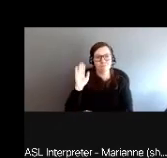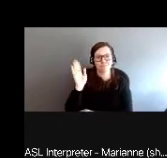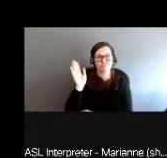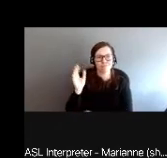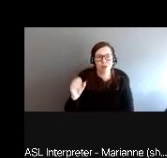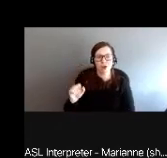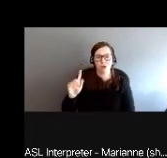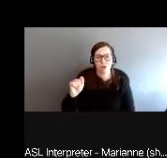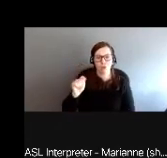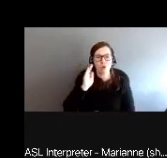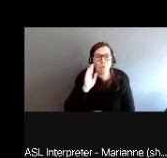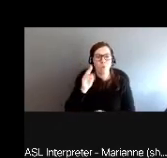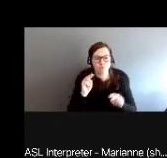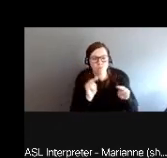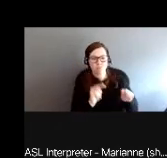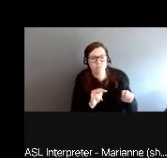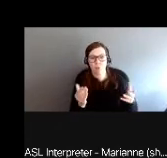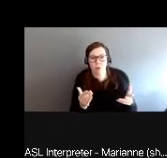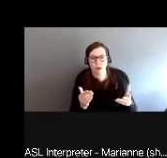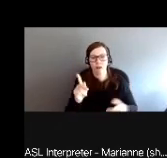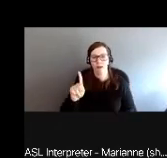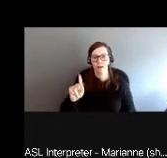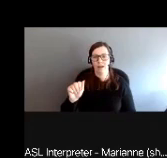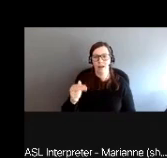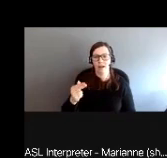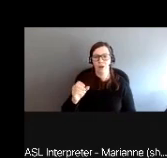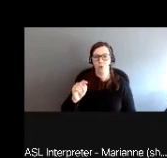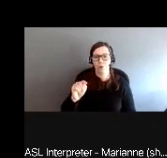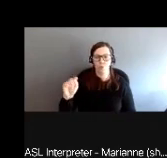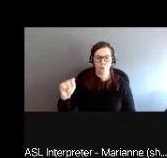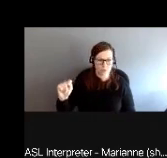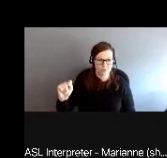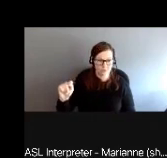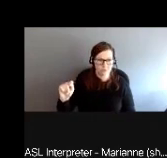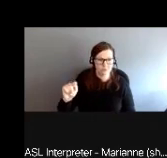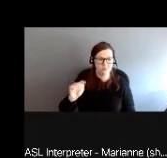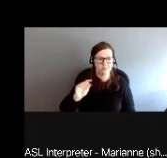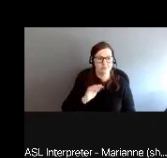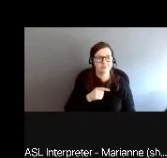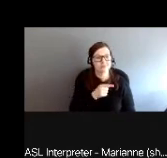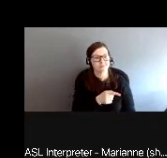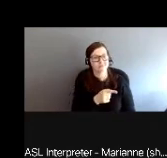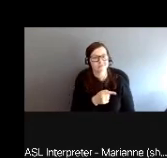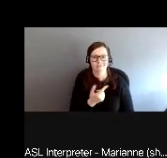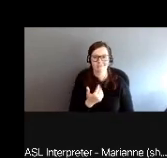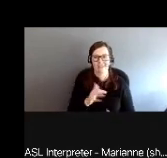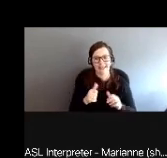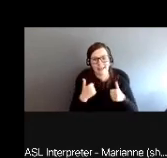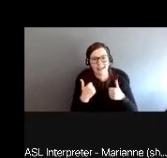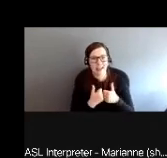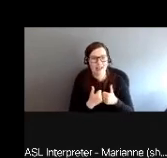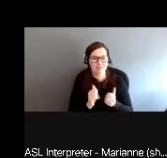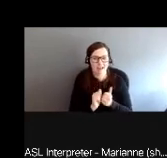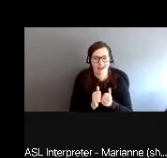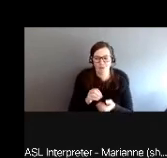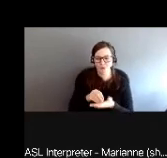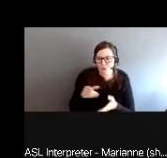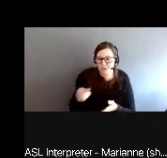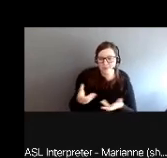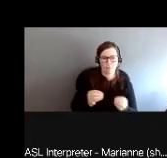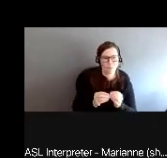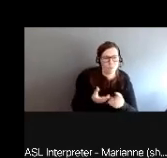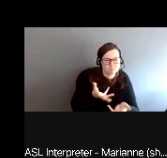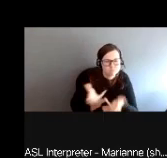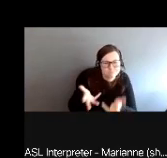lot. So Kahoot and using games and interactive activities with the learners, how can they help you to engage them as